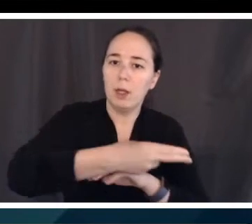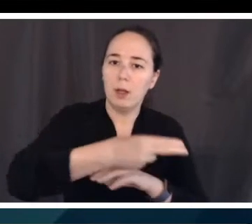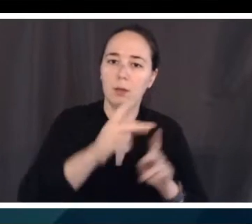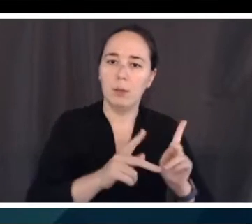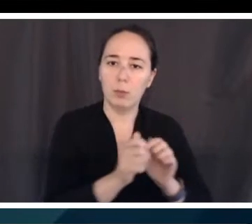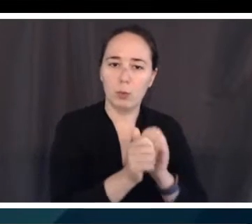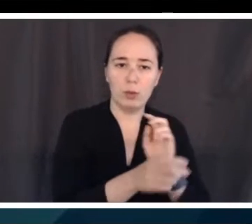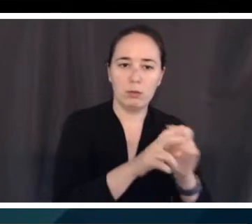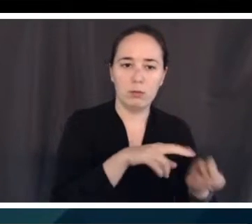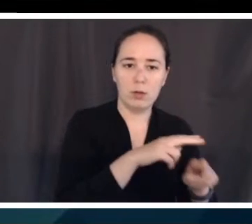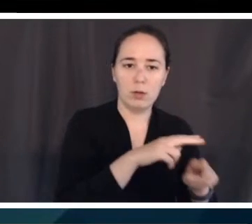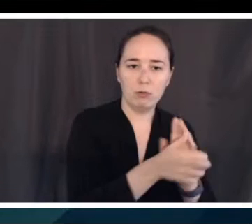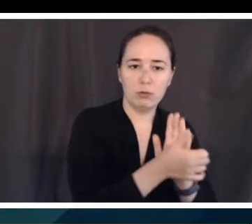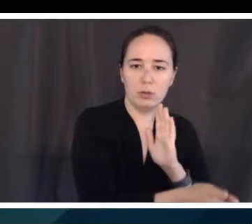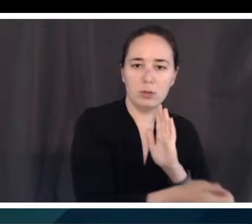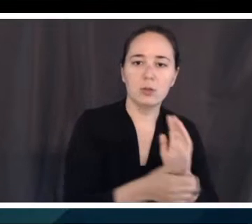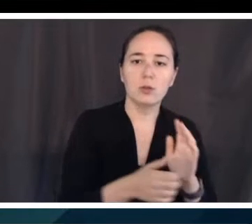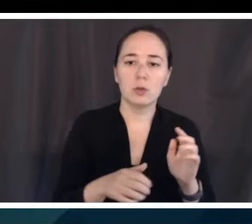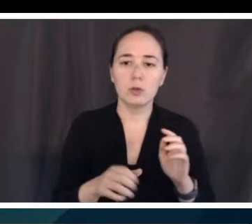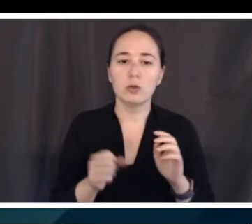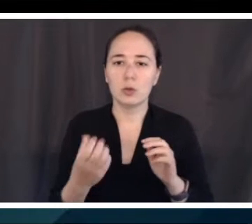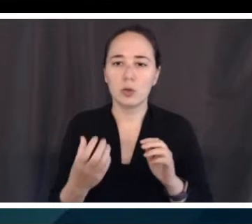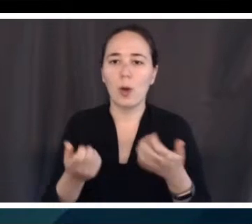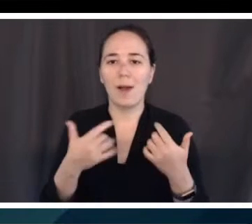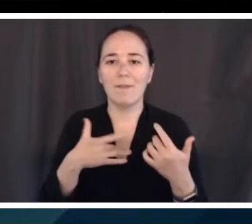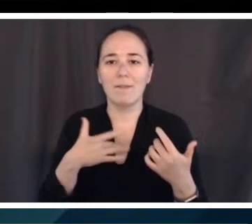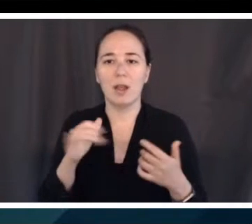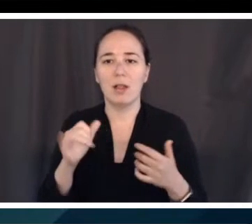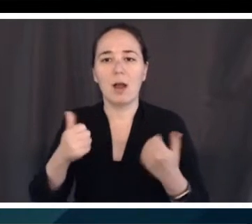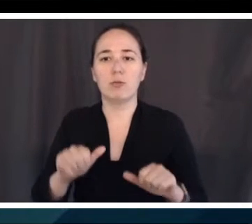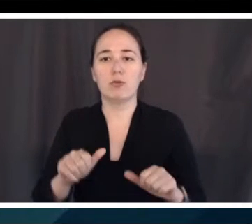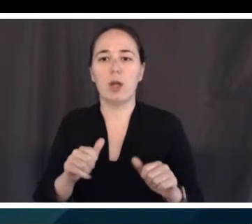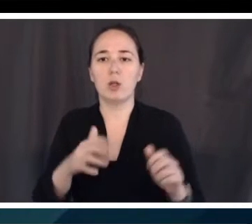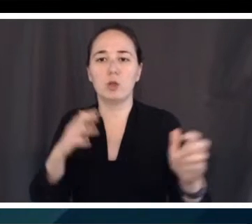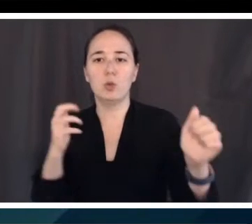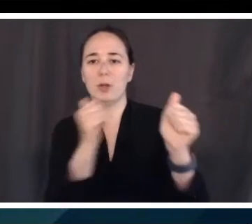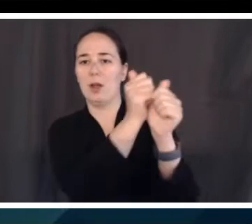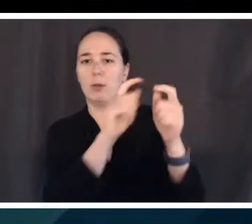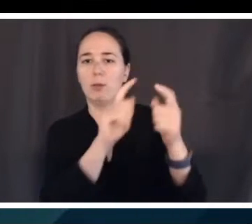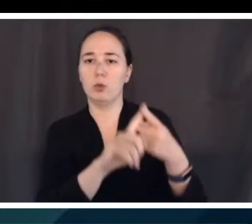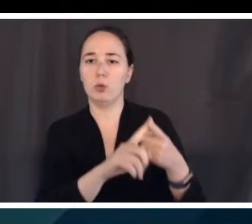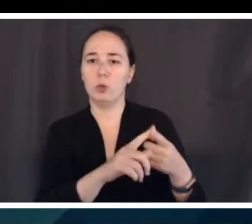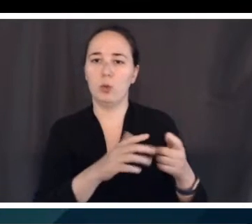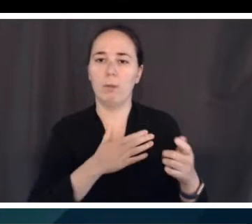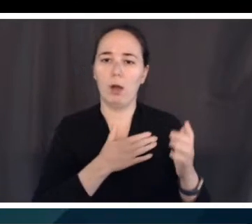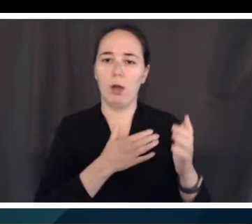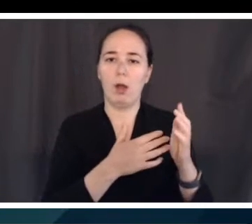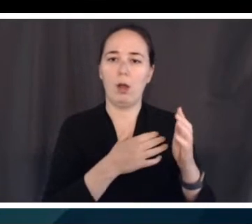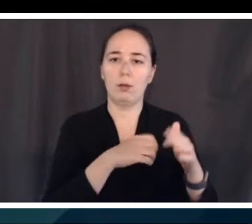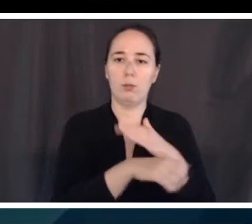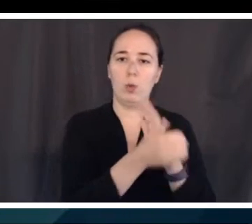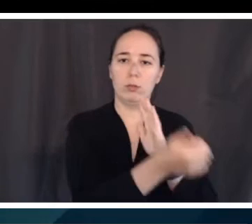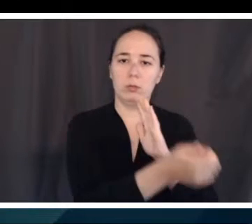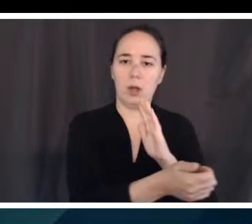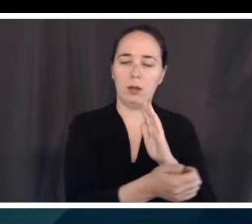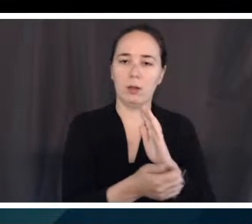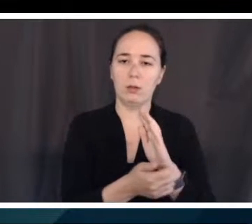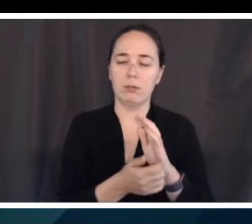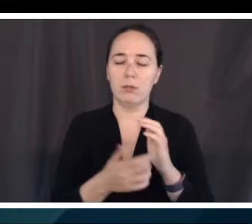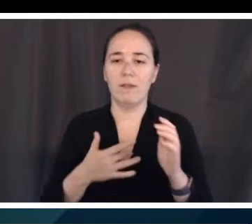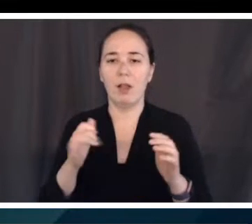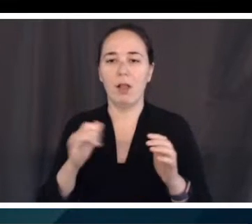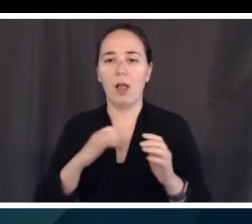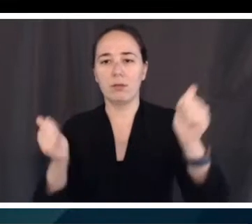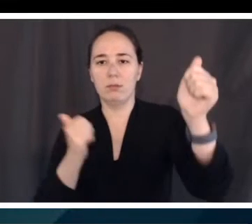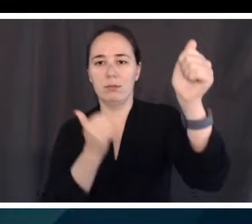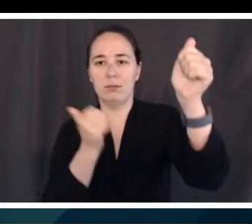how strong at this I was supposed to be, and I never live up to it, and I don't know if I ever will, because every time I